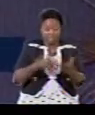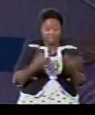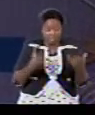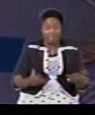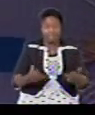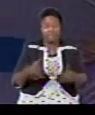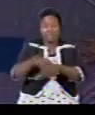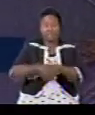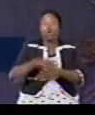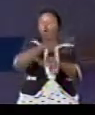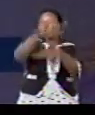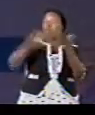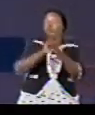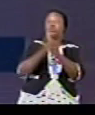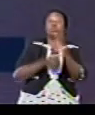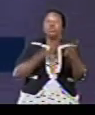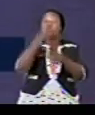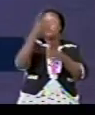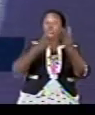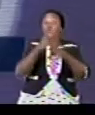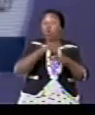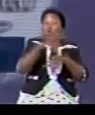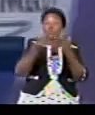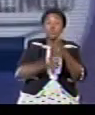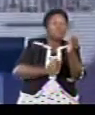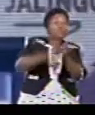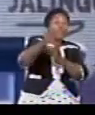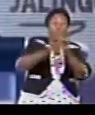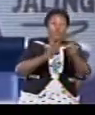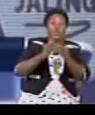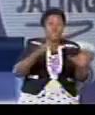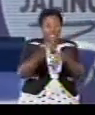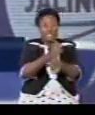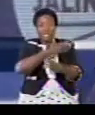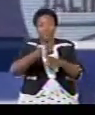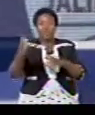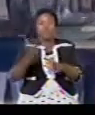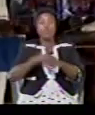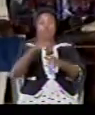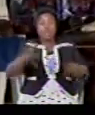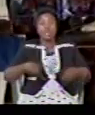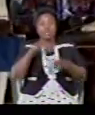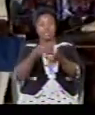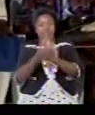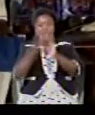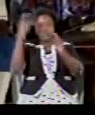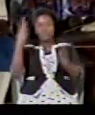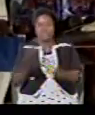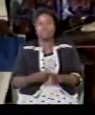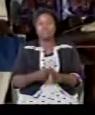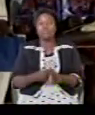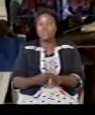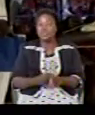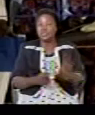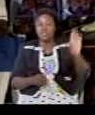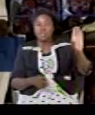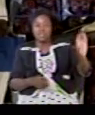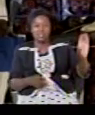those alien afflictions alleviated, taken away from your life in Jesus' name.